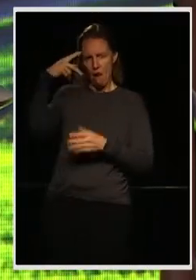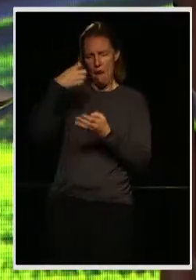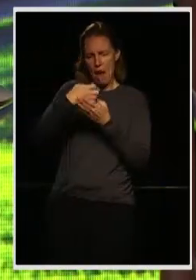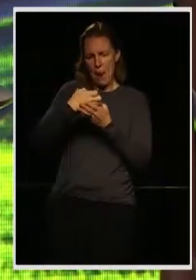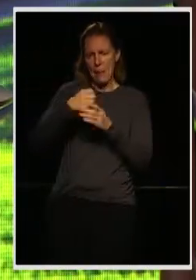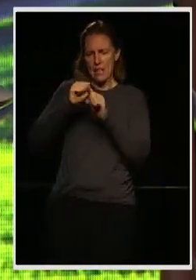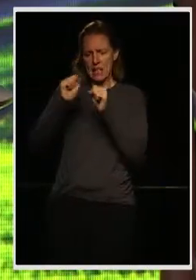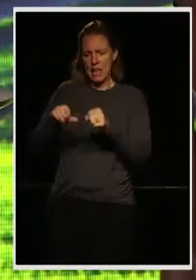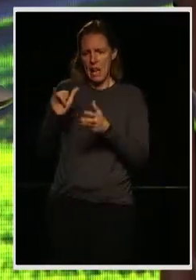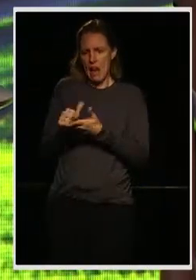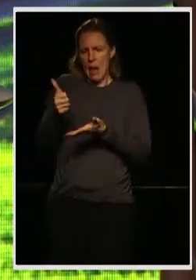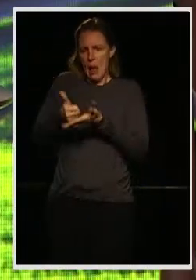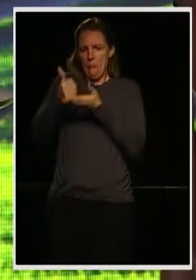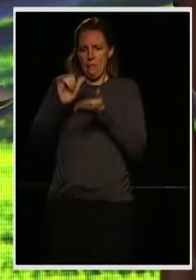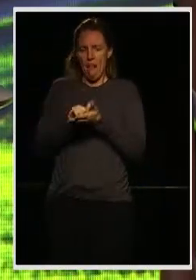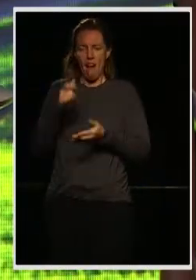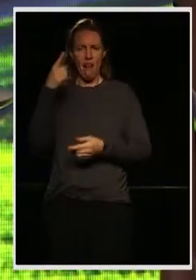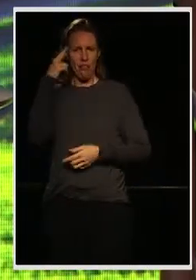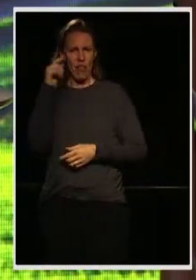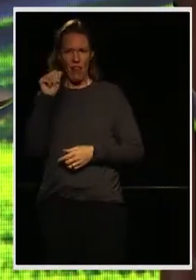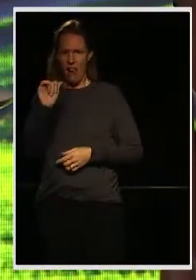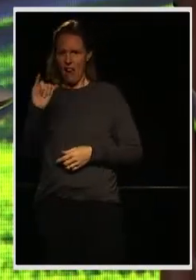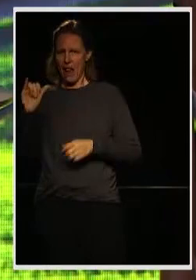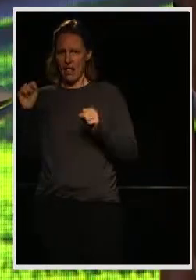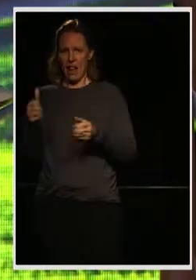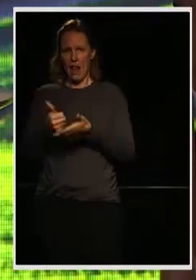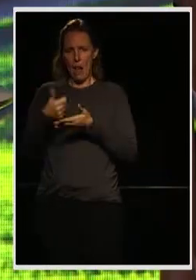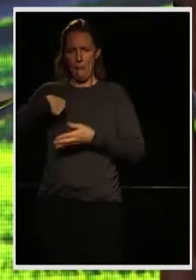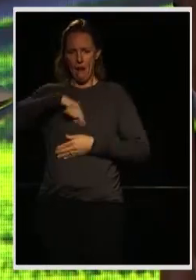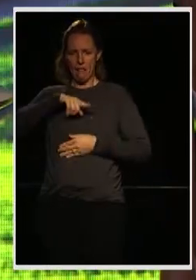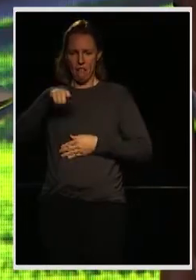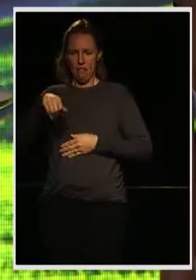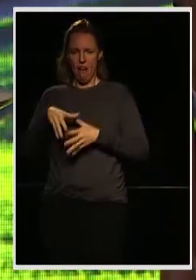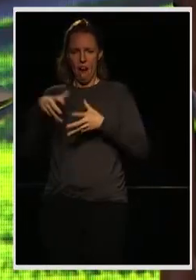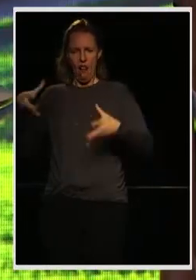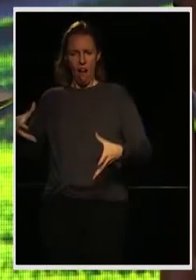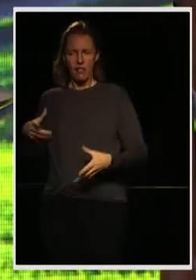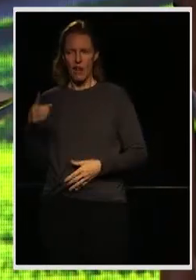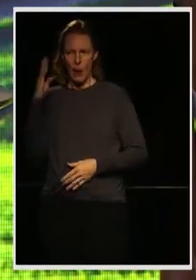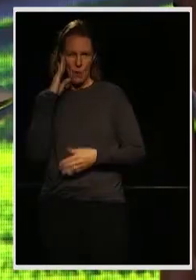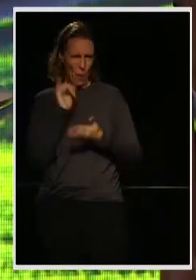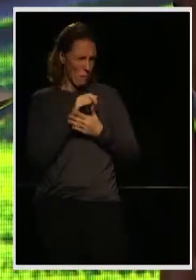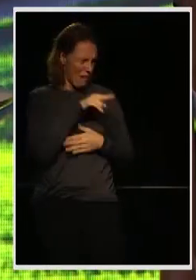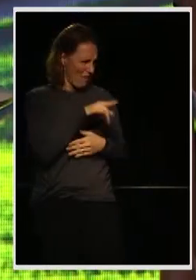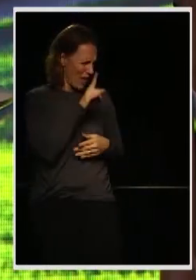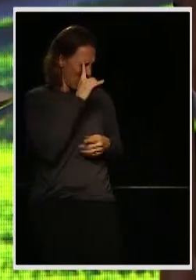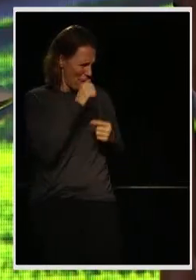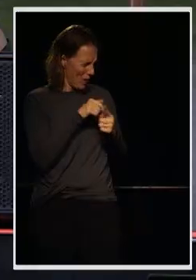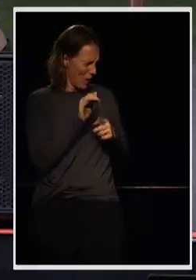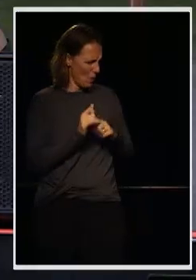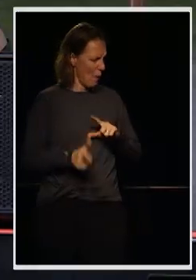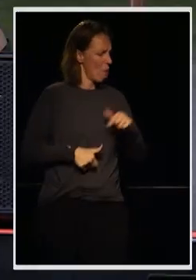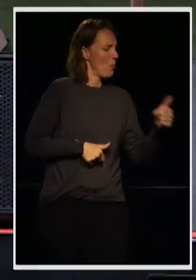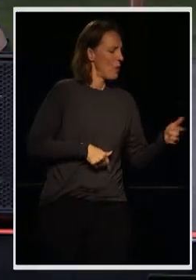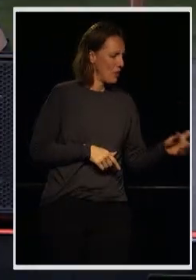can help that. I think AI can help us there a lot. But I know you've been thinking about this too, so I'll throw it to you.